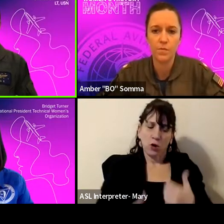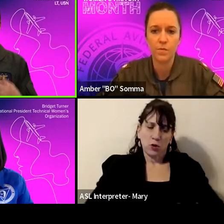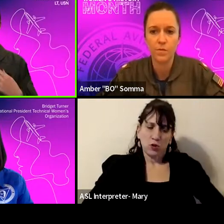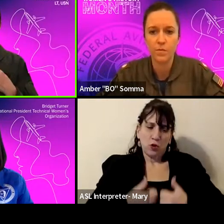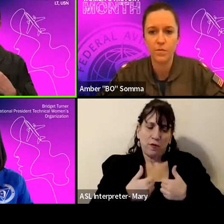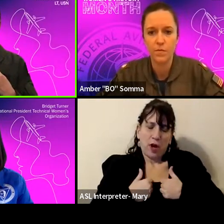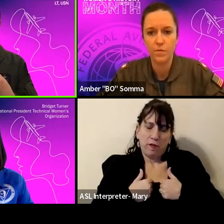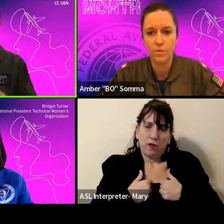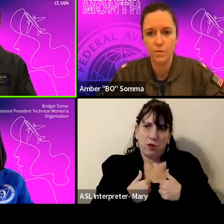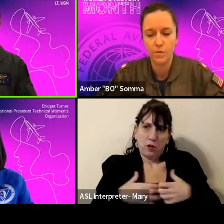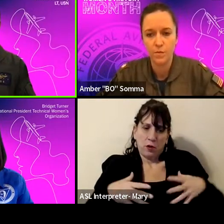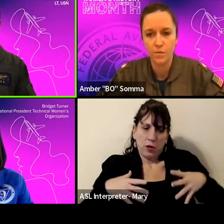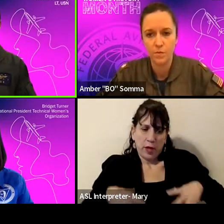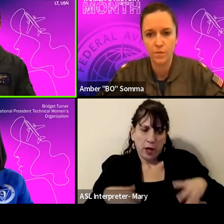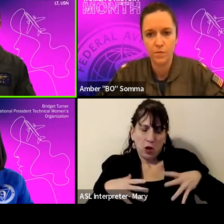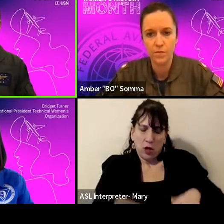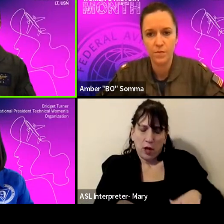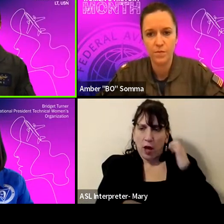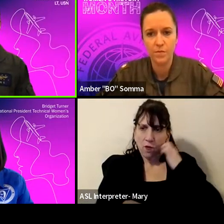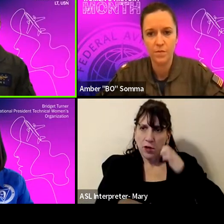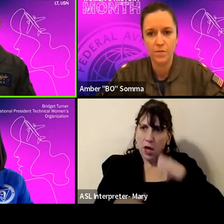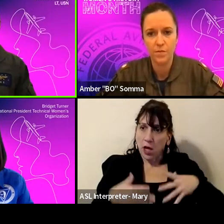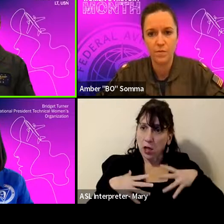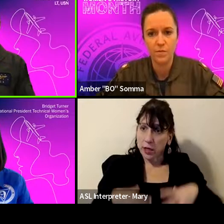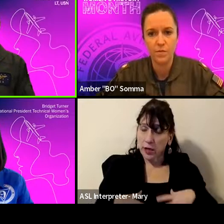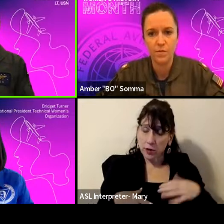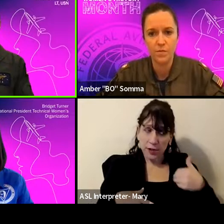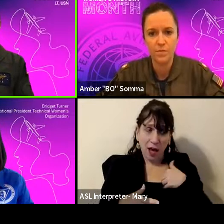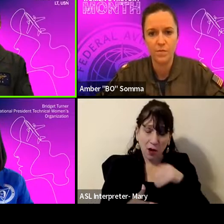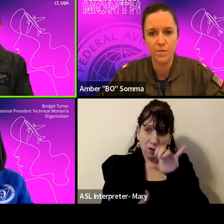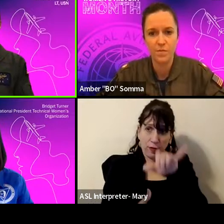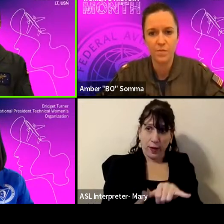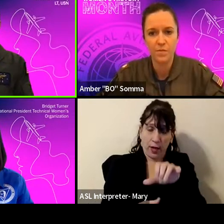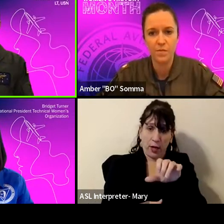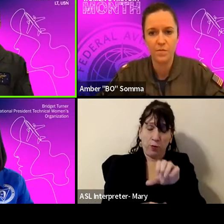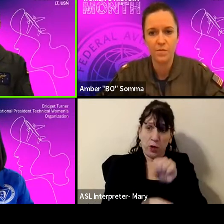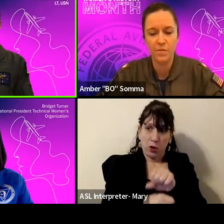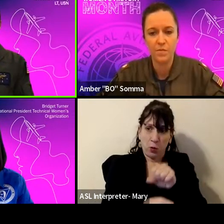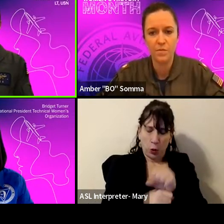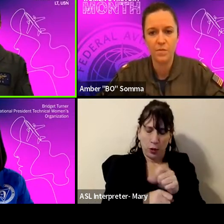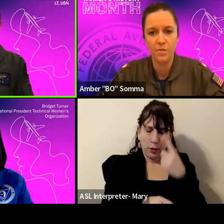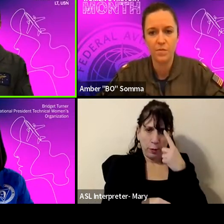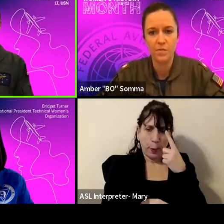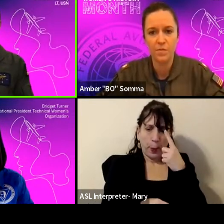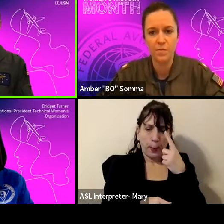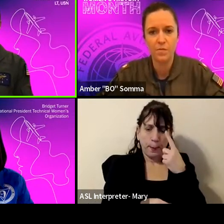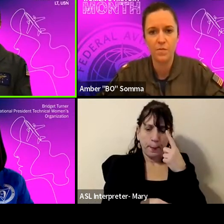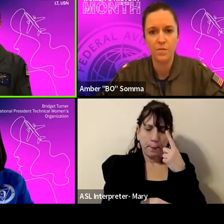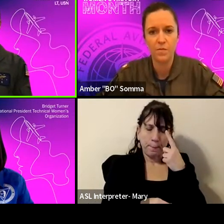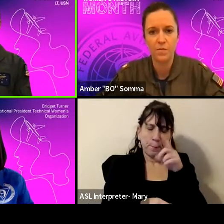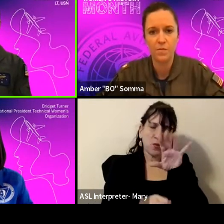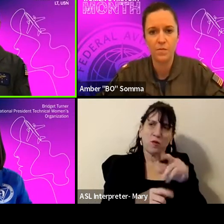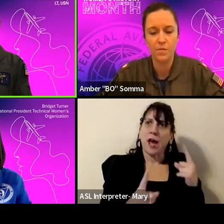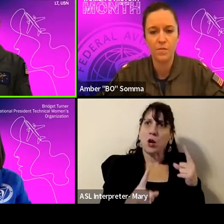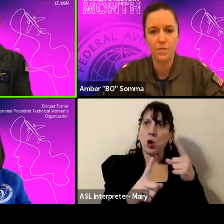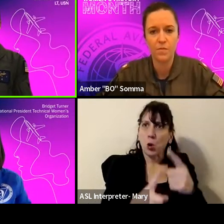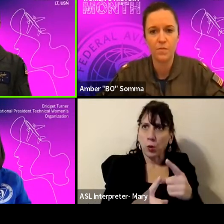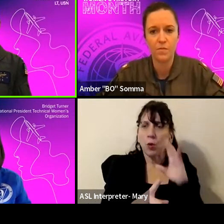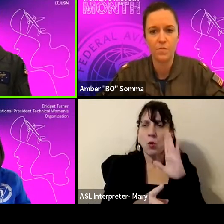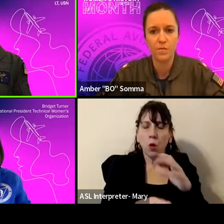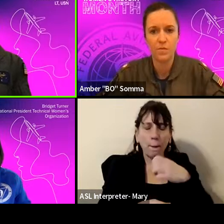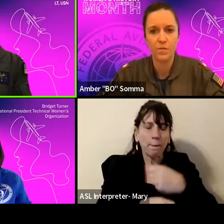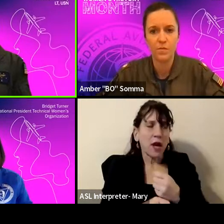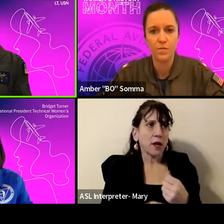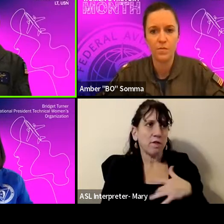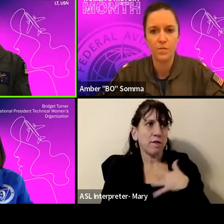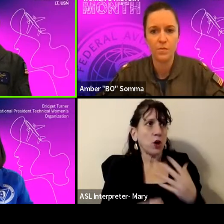gear and our daily wear gear have that also be working towards us. working towards that goal, I think will make it